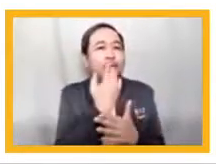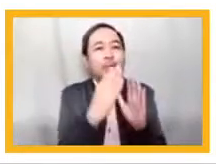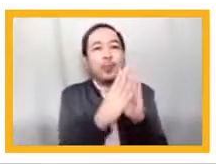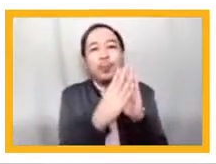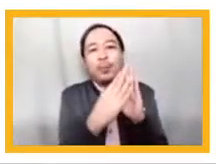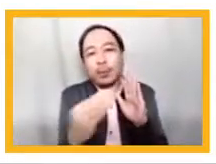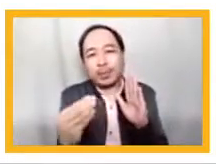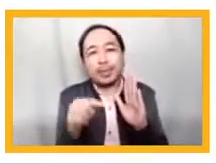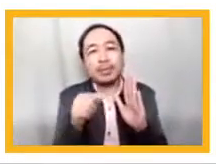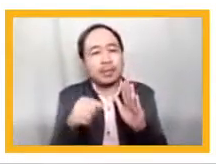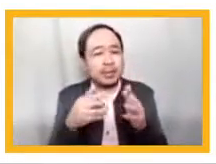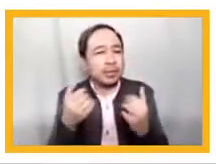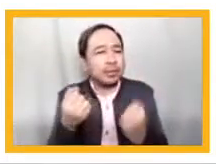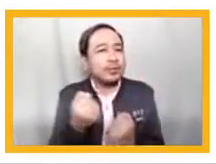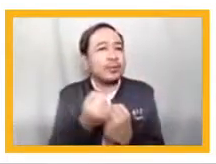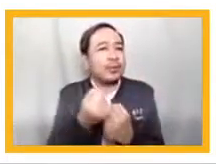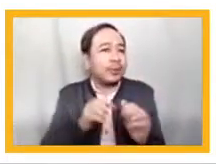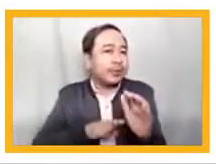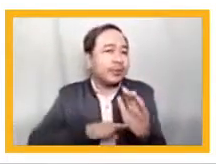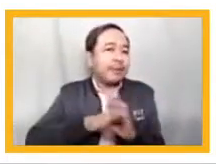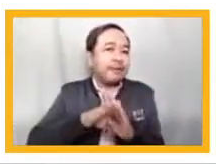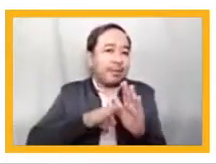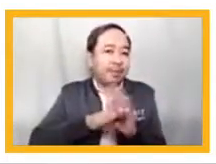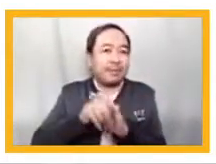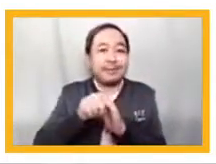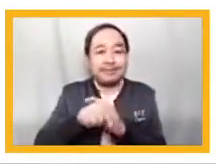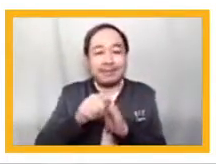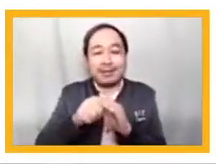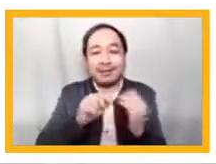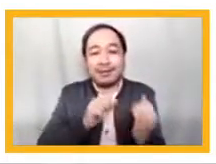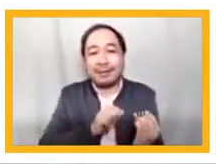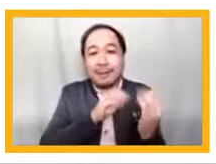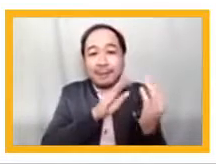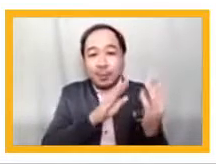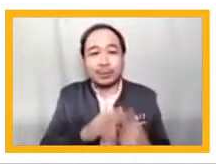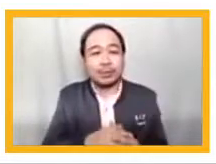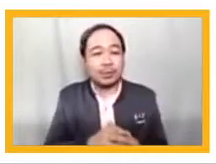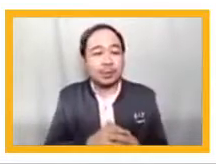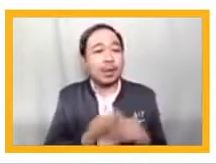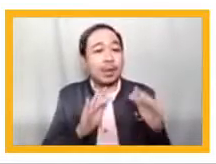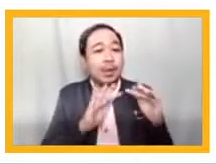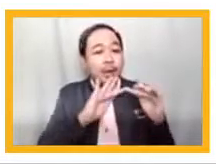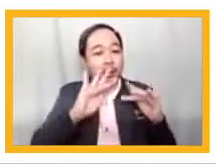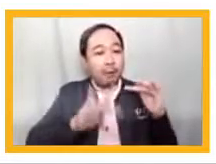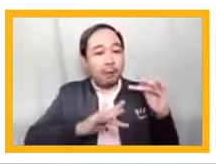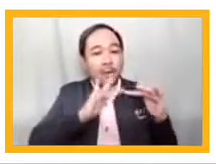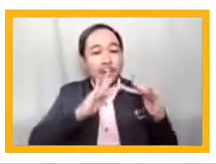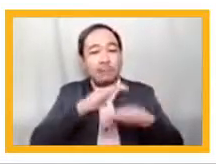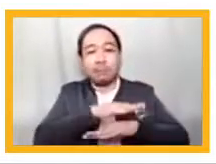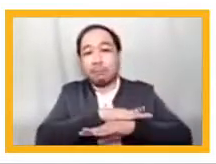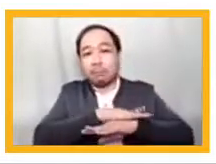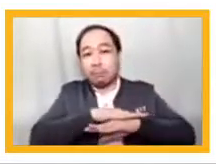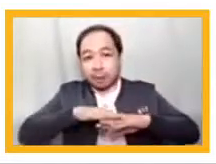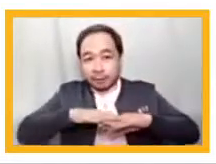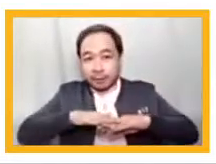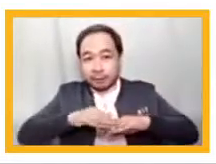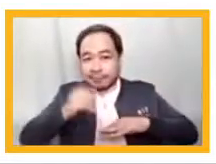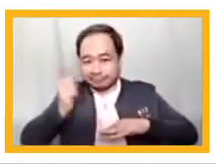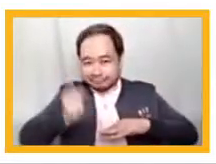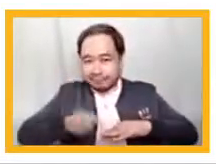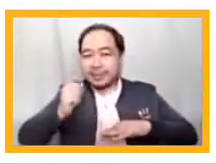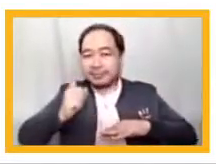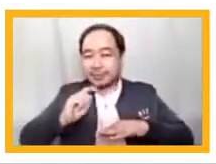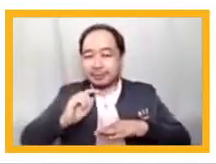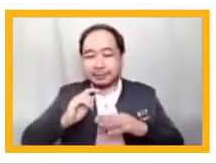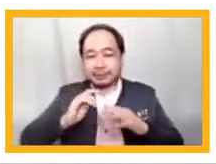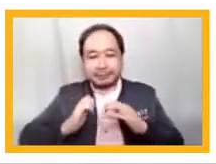development. And the platform, online platform, should be created